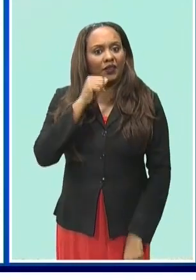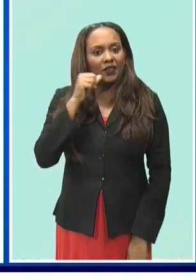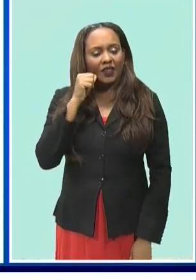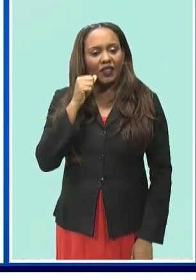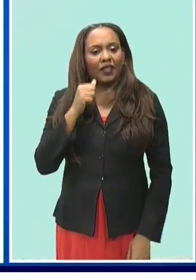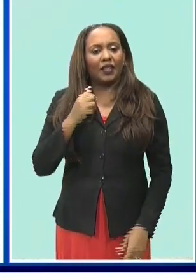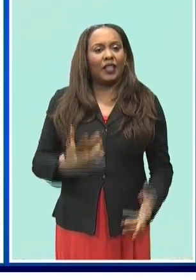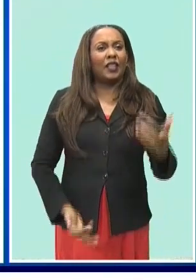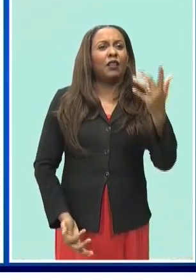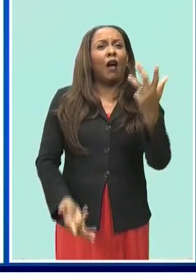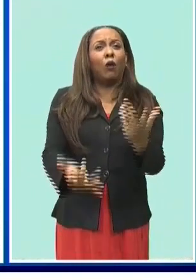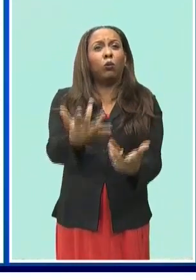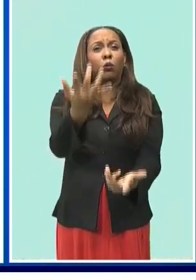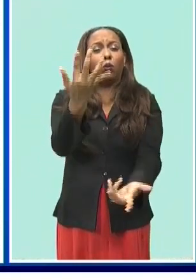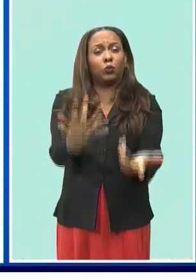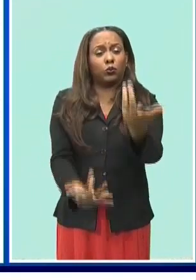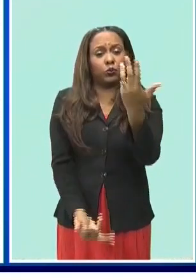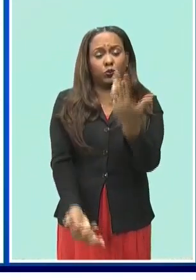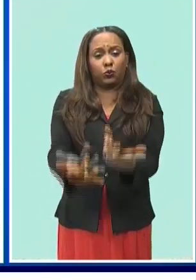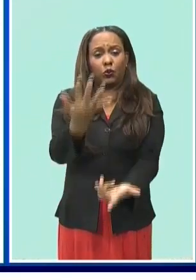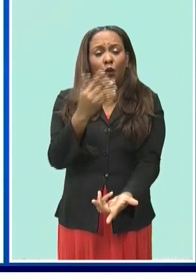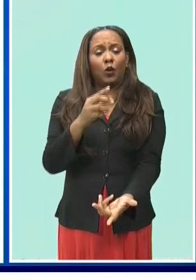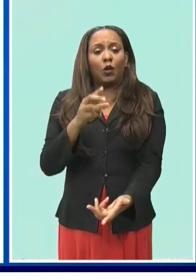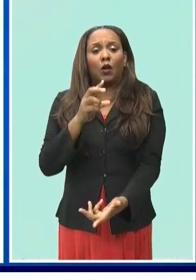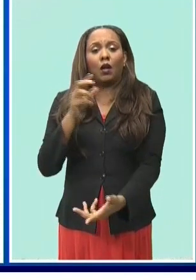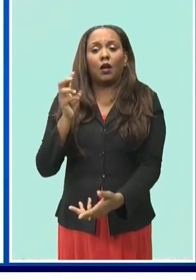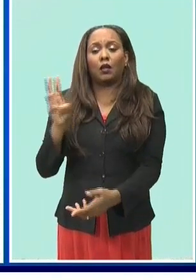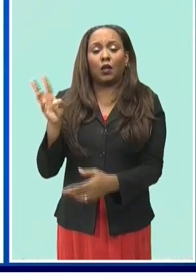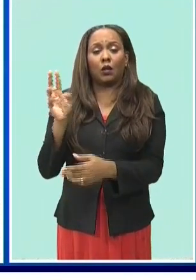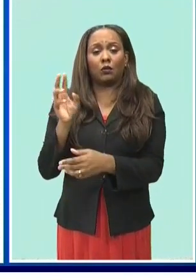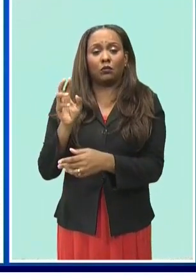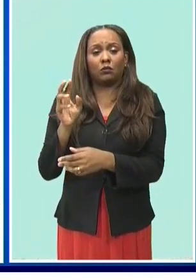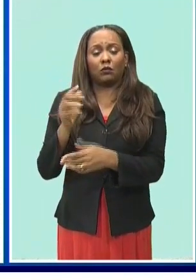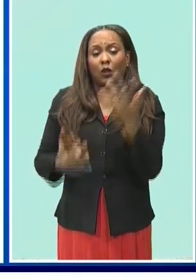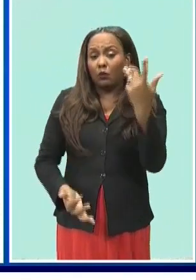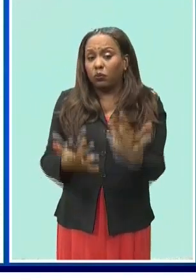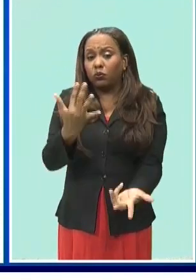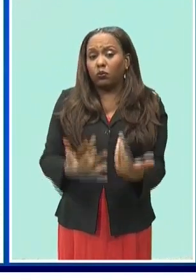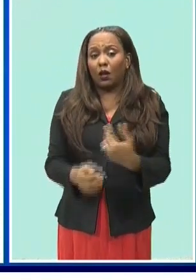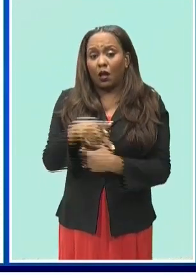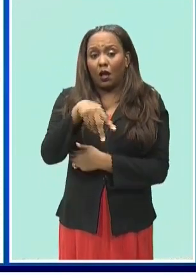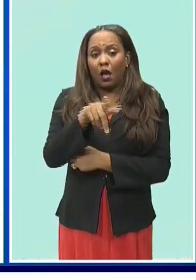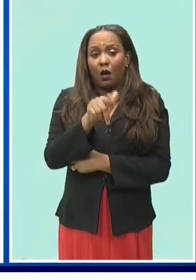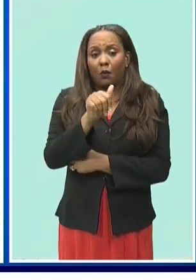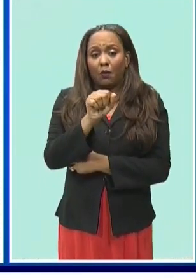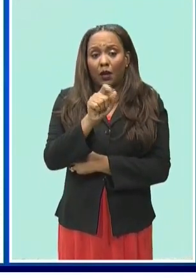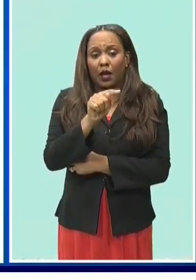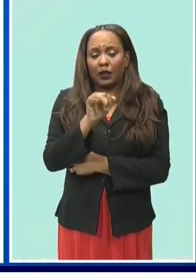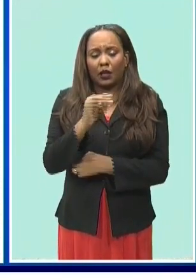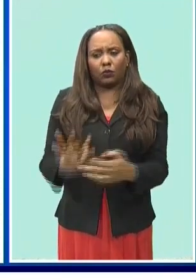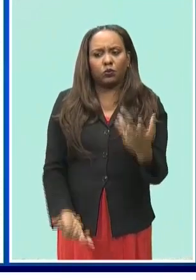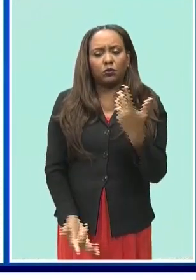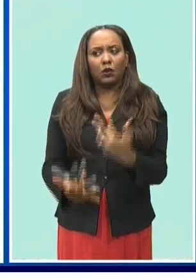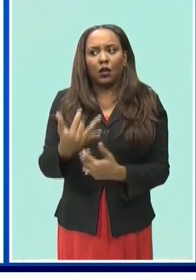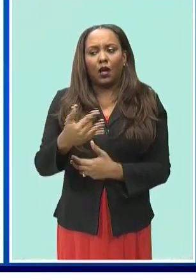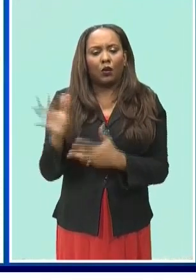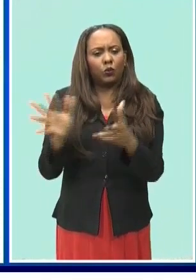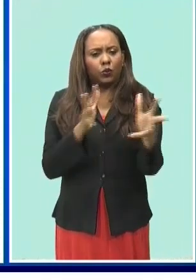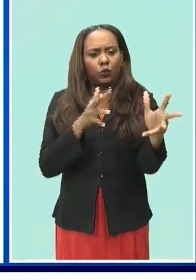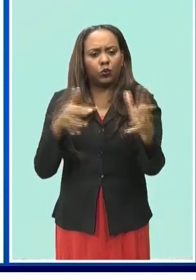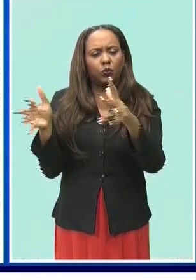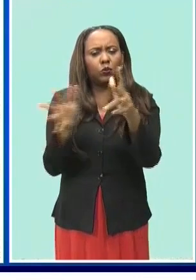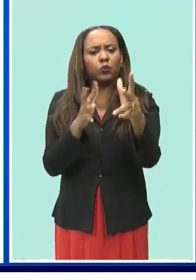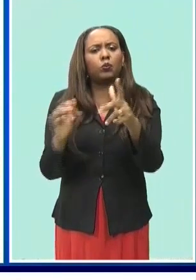fire being, because it was plastic and so on that was burning, it really more or less was too much for me to